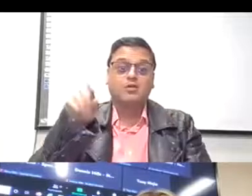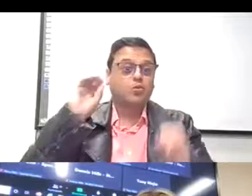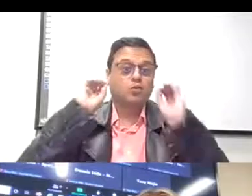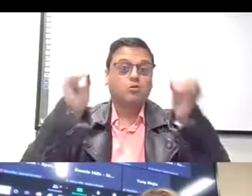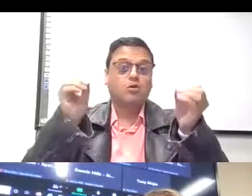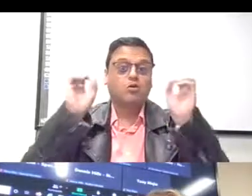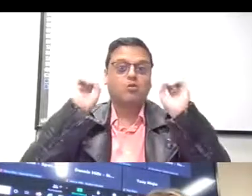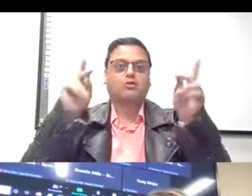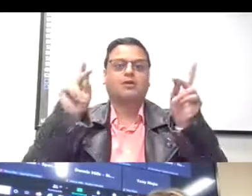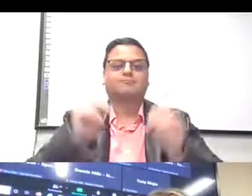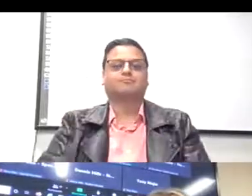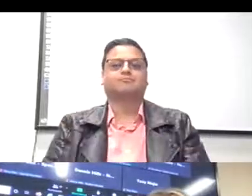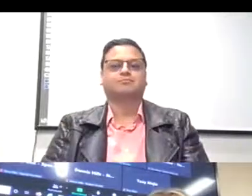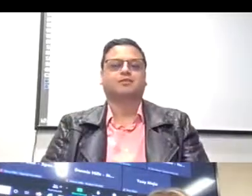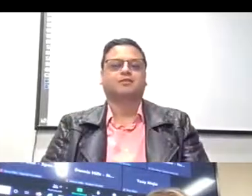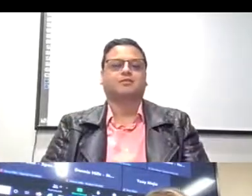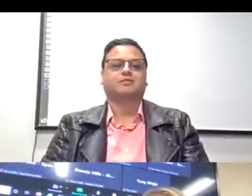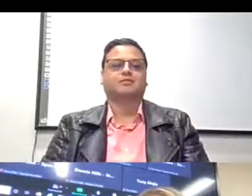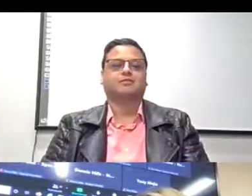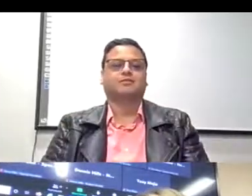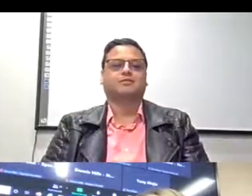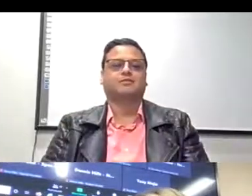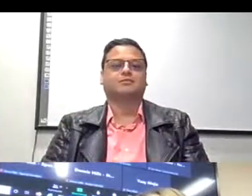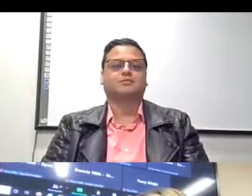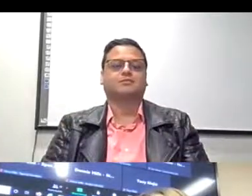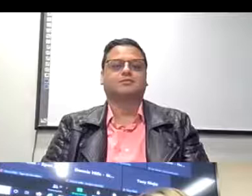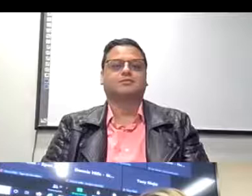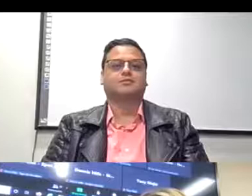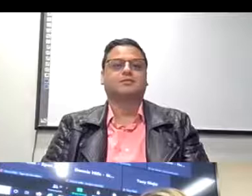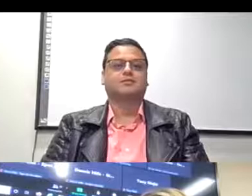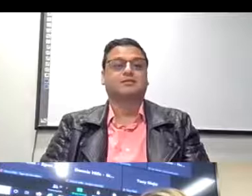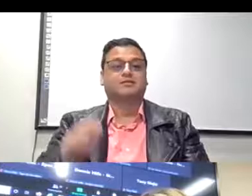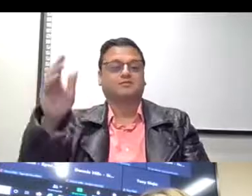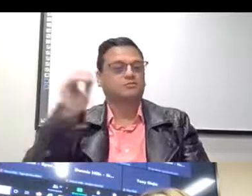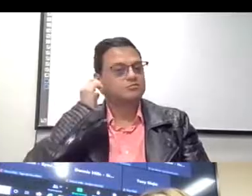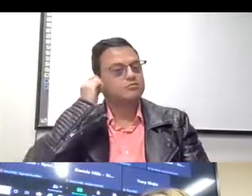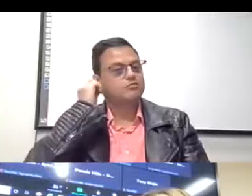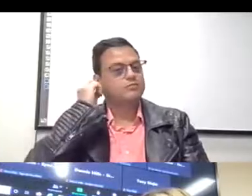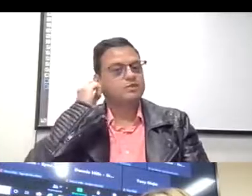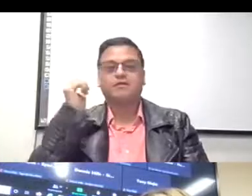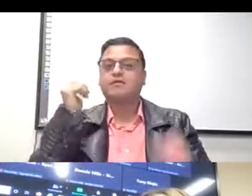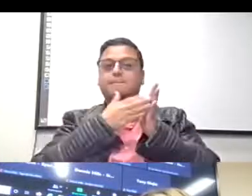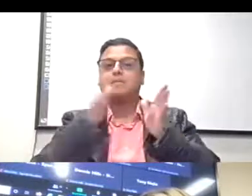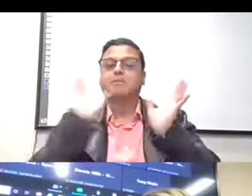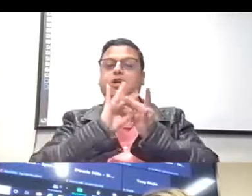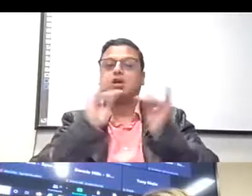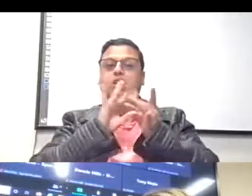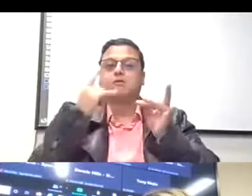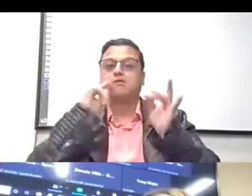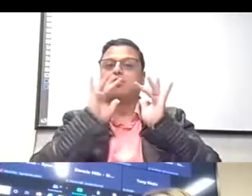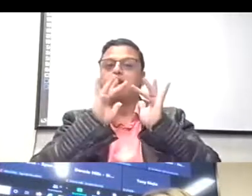I don't think so. So, okay. Peter, if you wouldn't mind opening up public comment for those who are online,